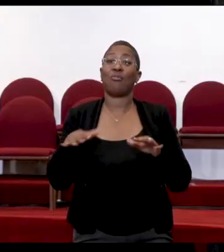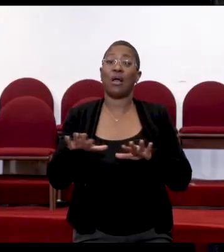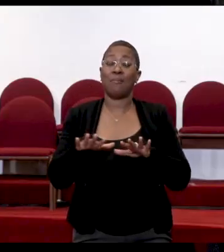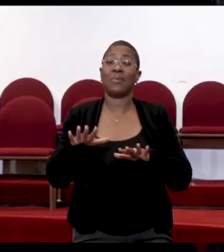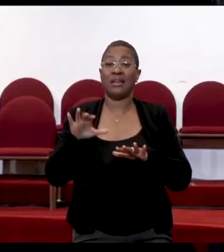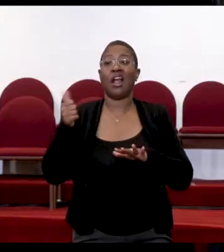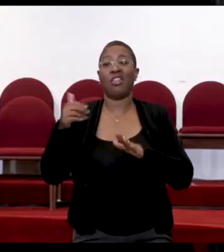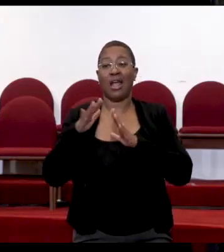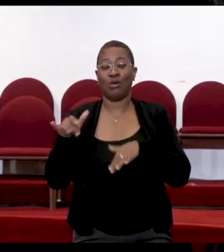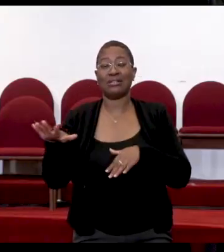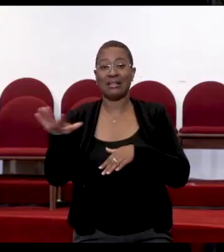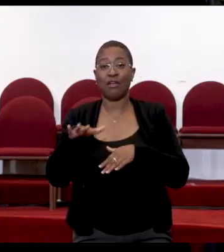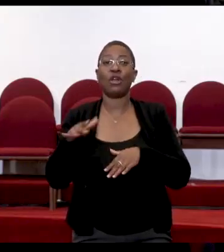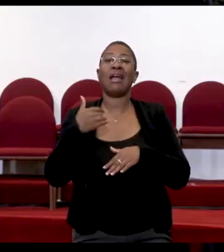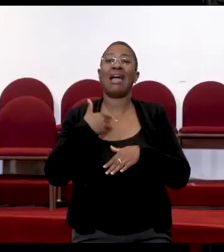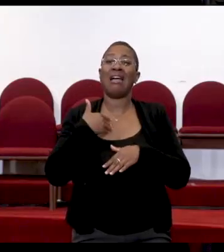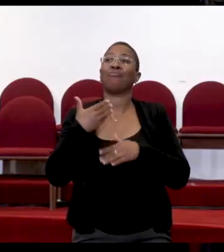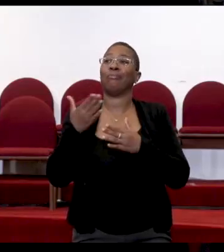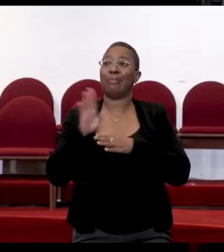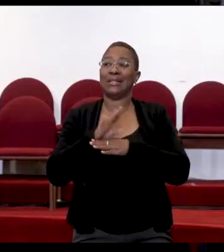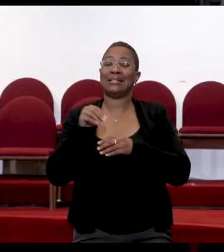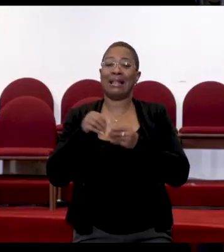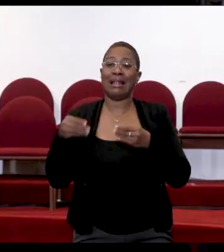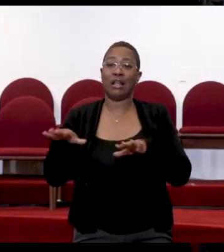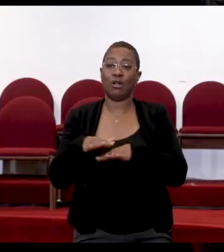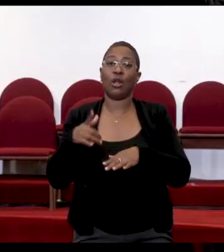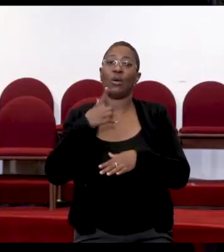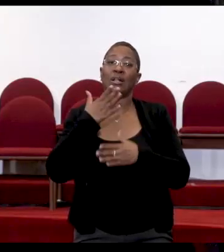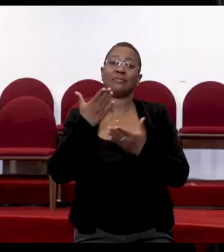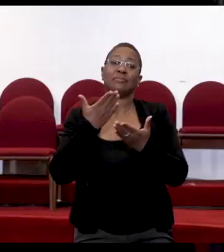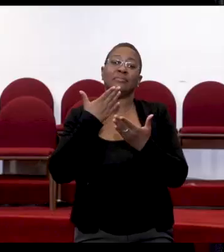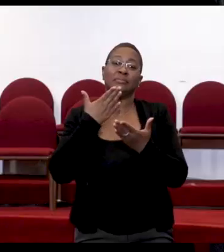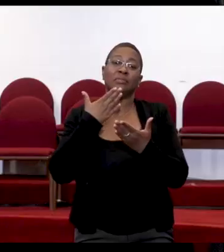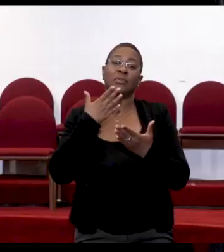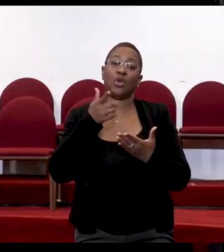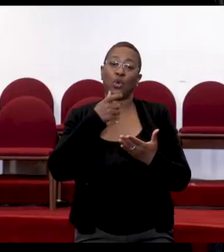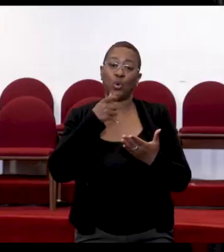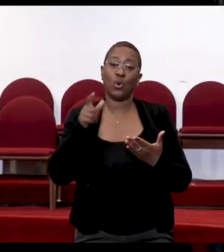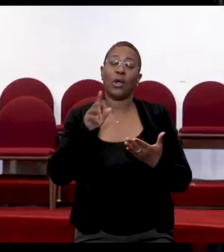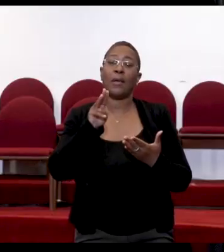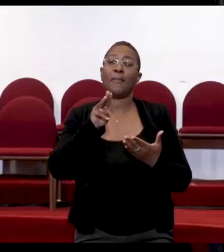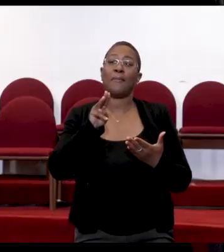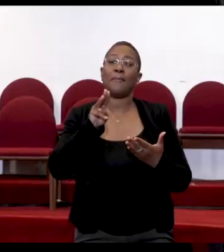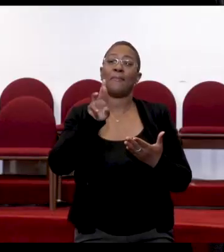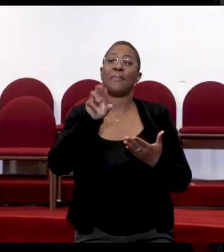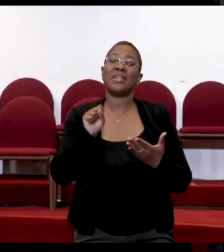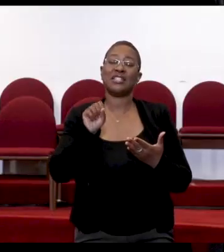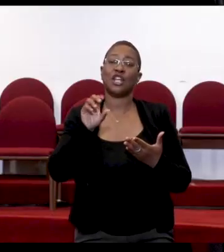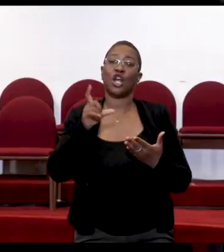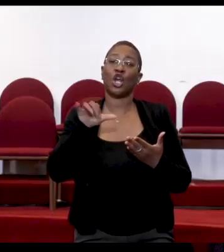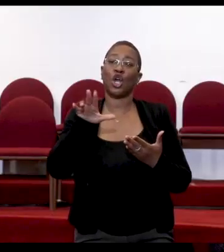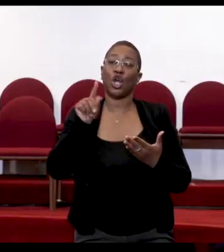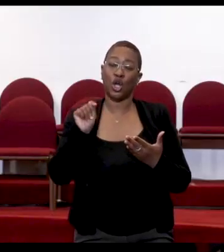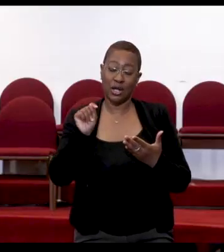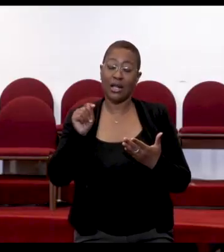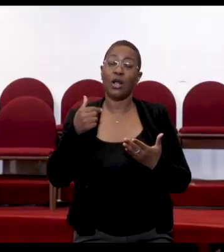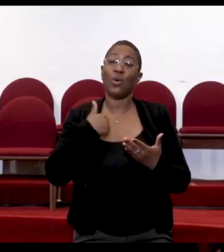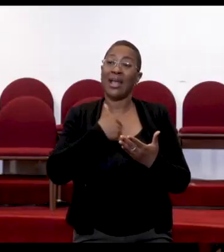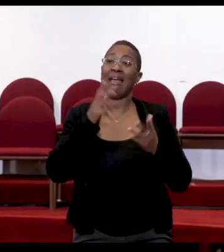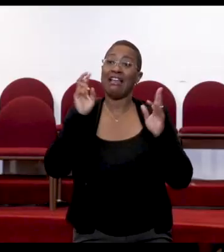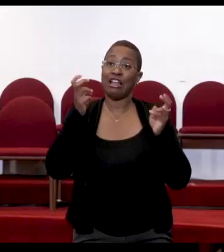We have a business in the area. I would like to give a shout out to Ms. Sussex and Ms. Current, because there has been issues that we have had to